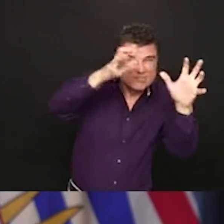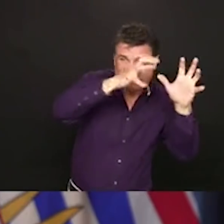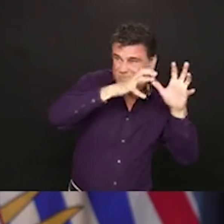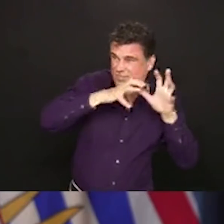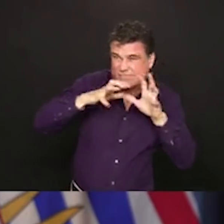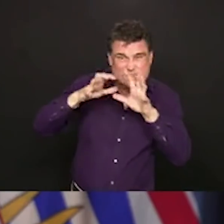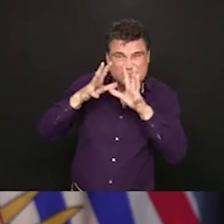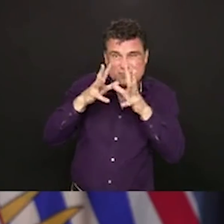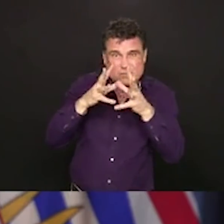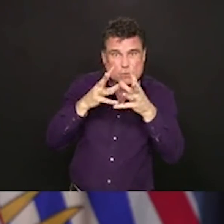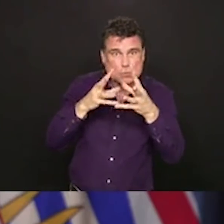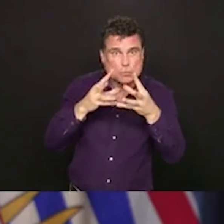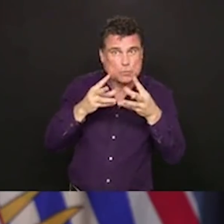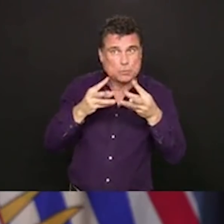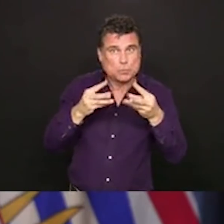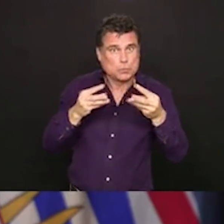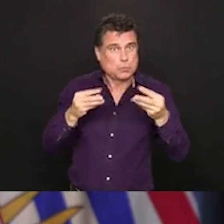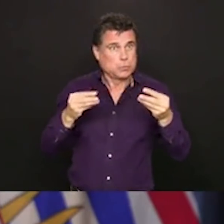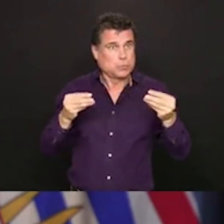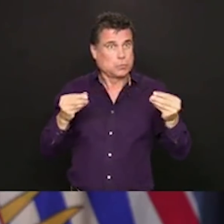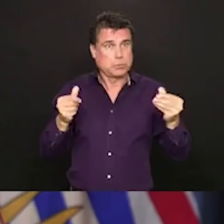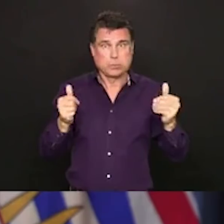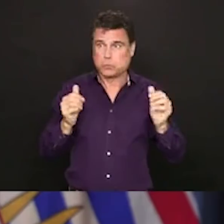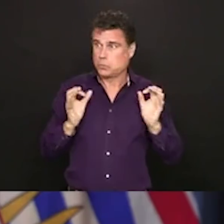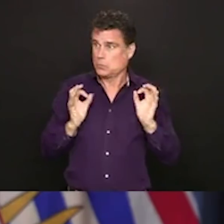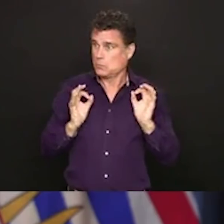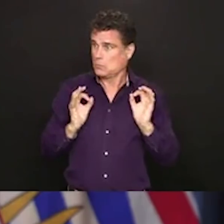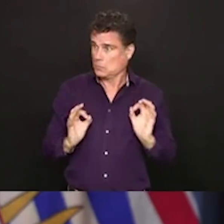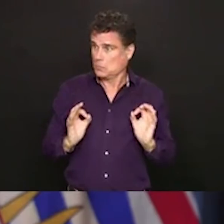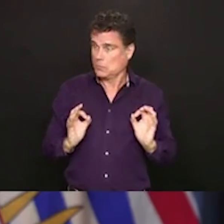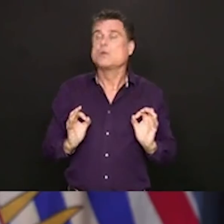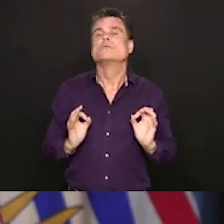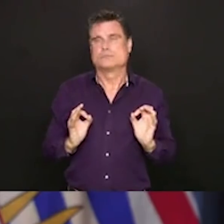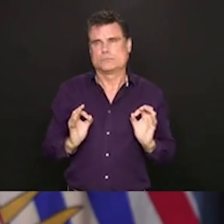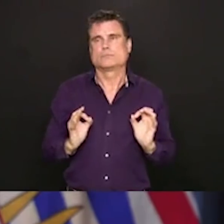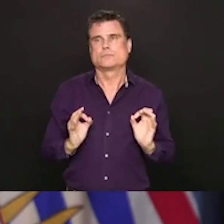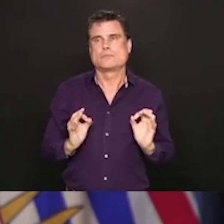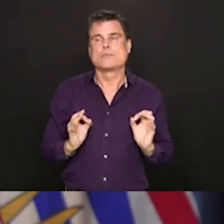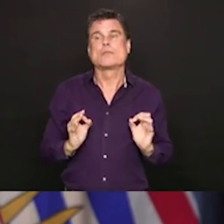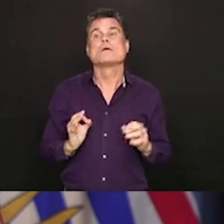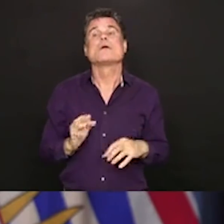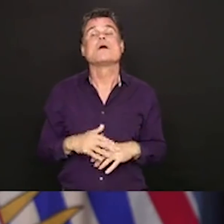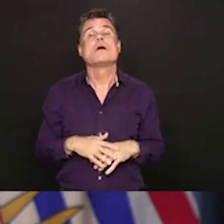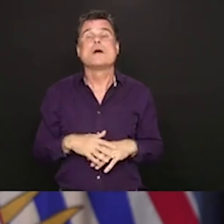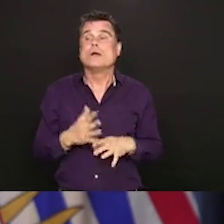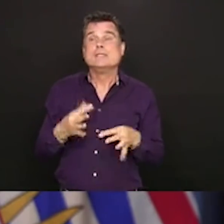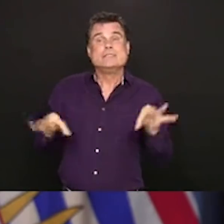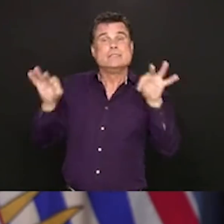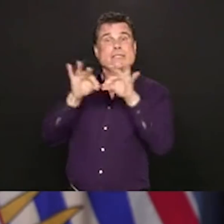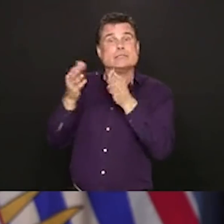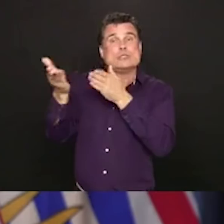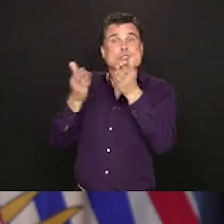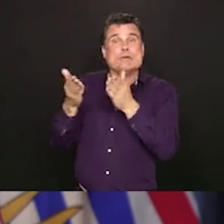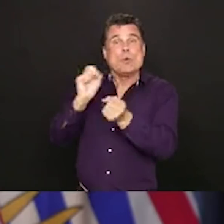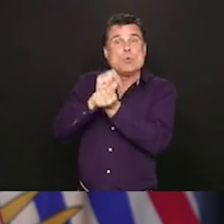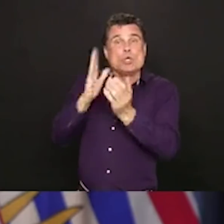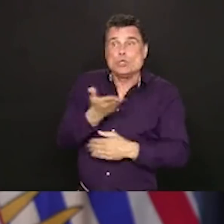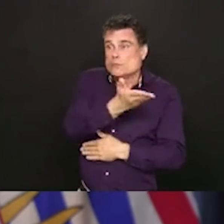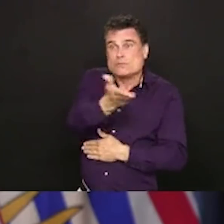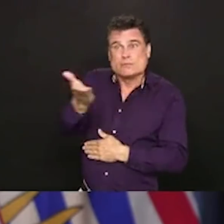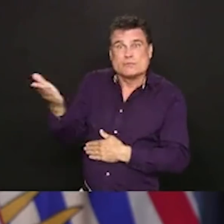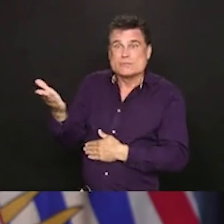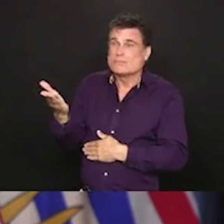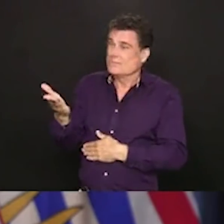our essential services, the things we need in place as this wave has passed. Every time people step into our